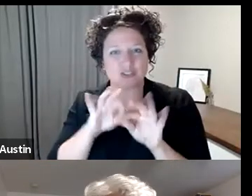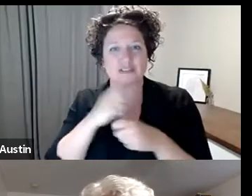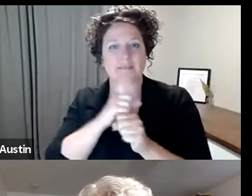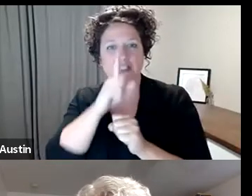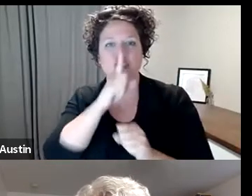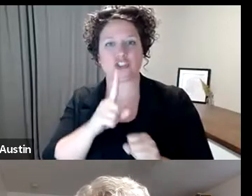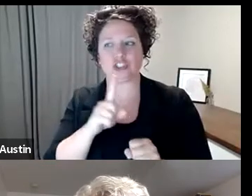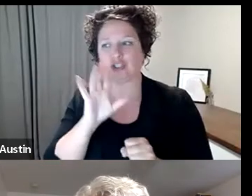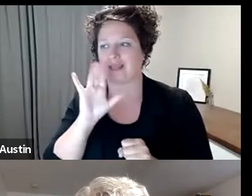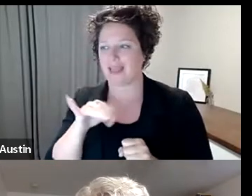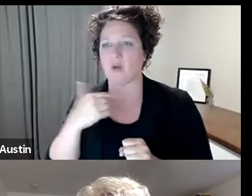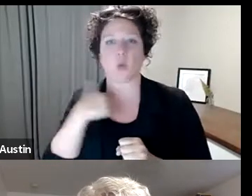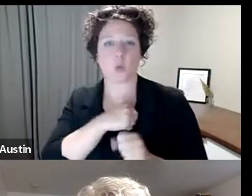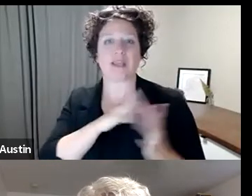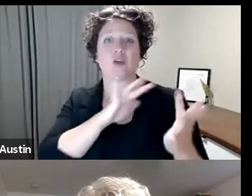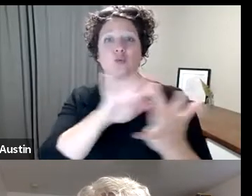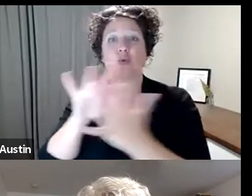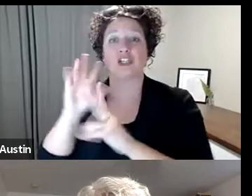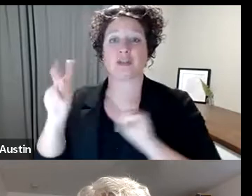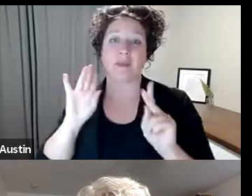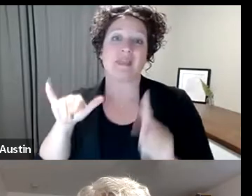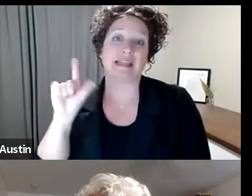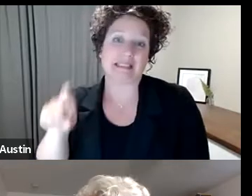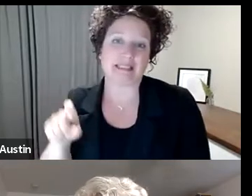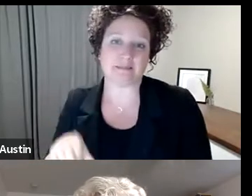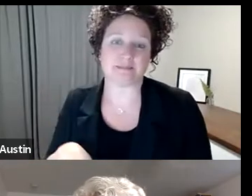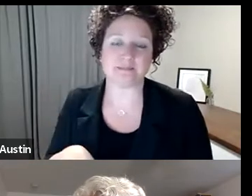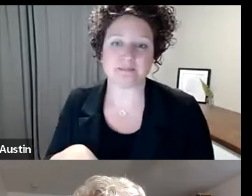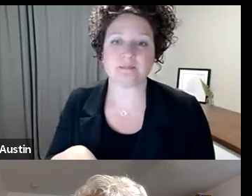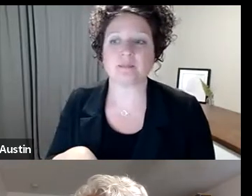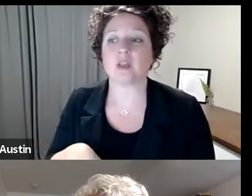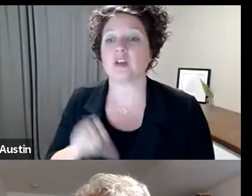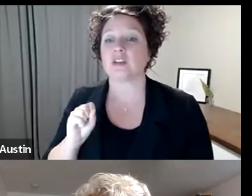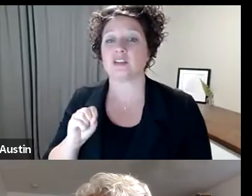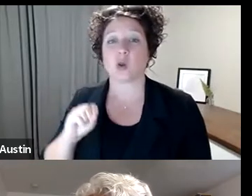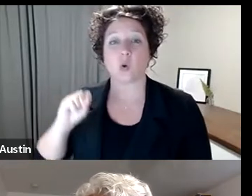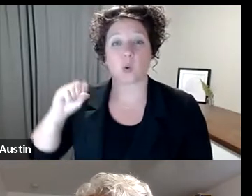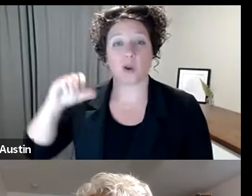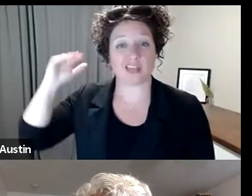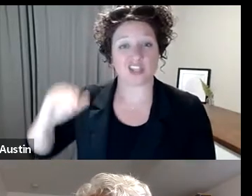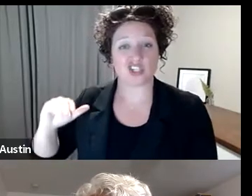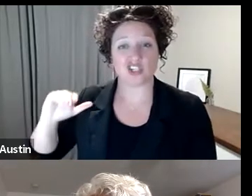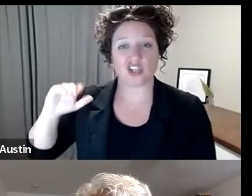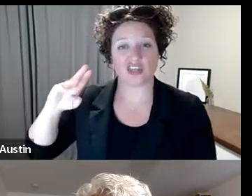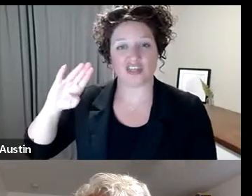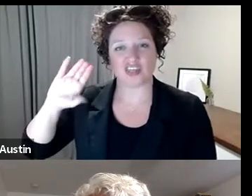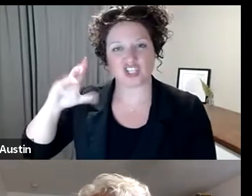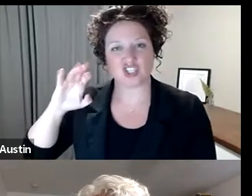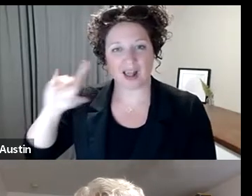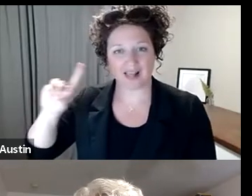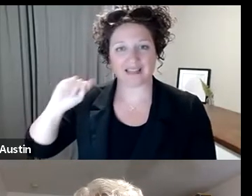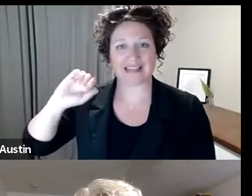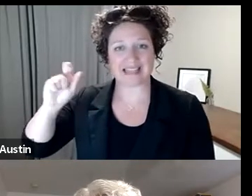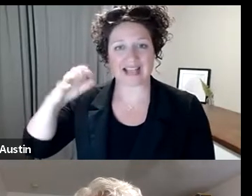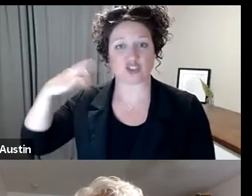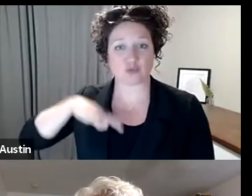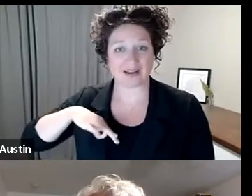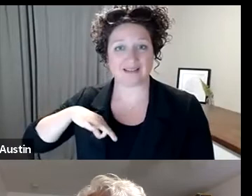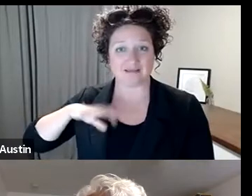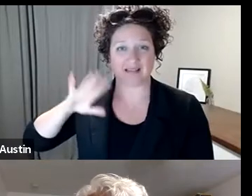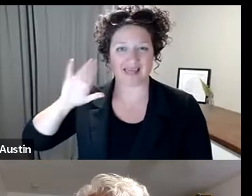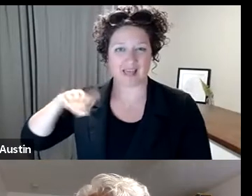that we reach the people who need to be reached. So the child tax credit, which the current administration, for example, is